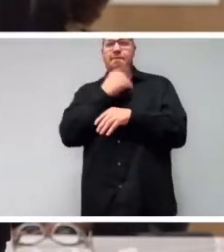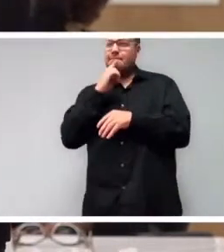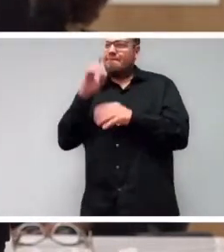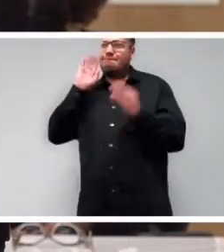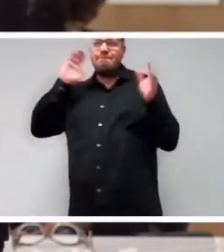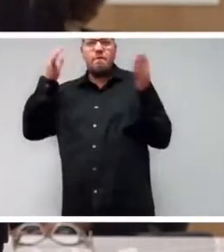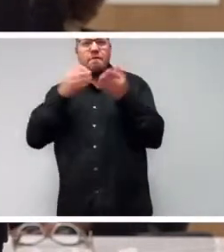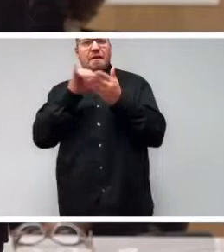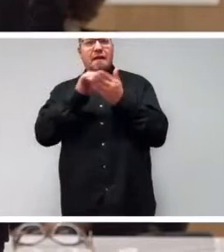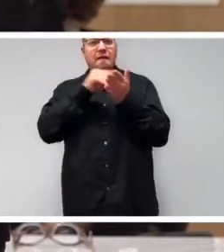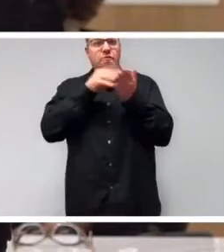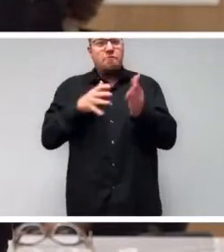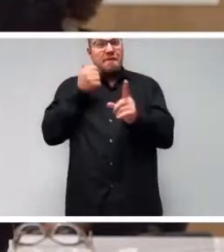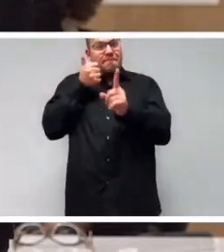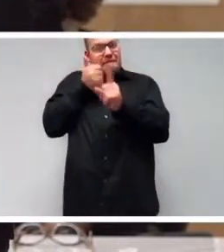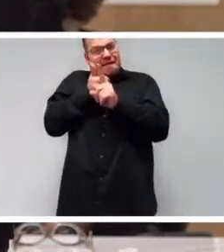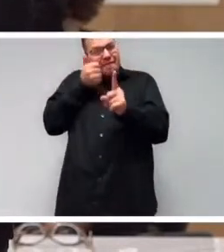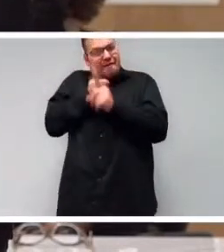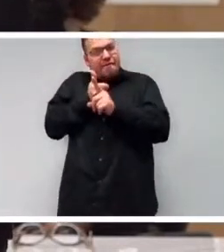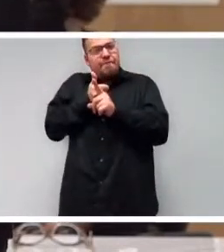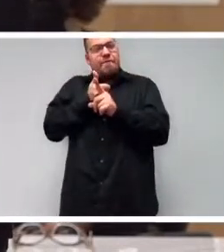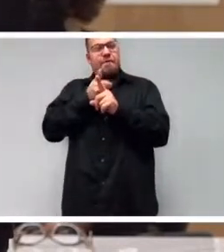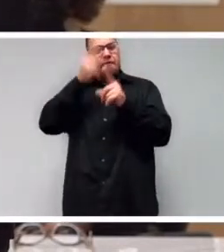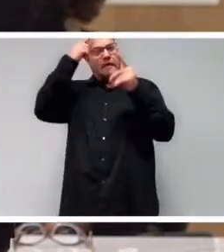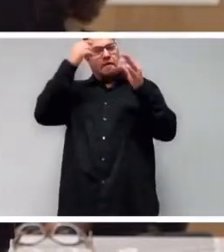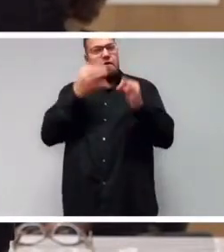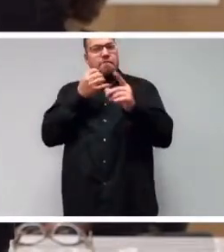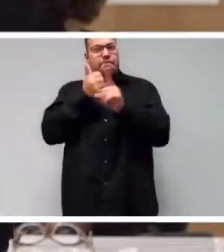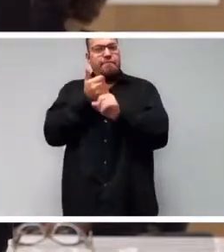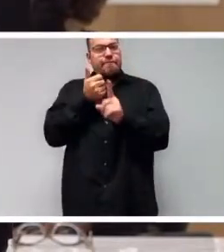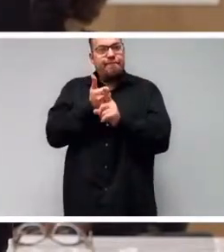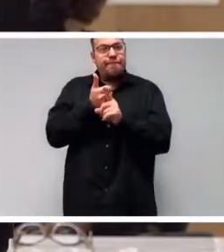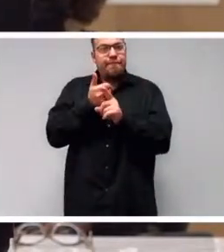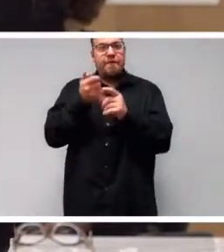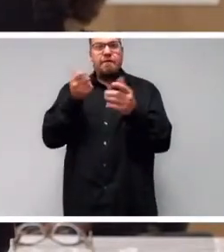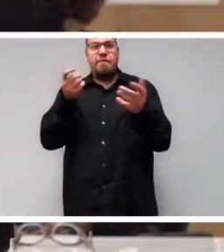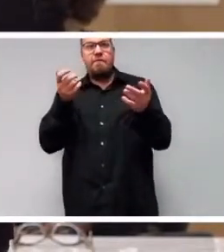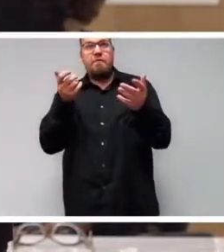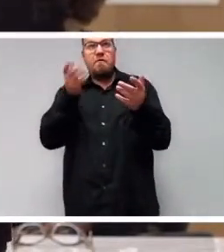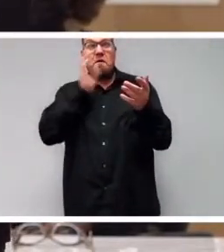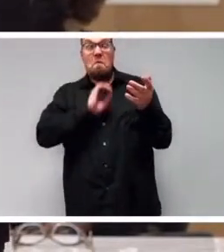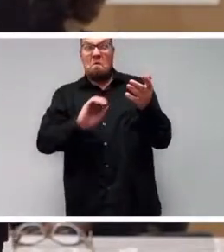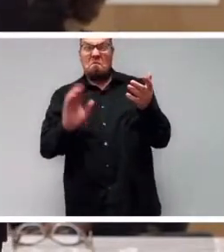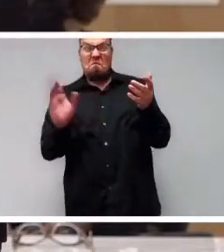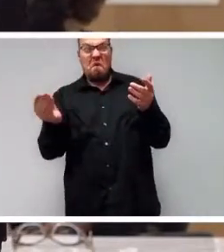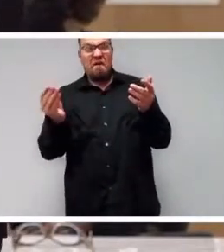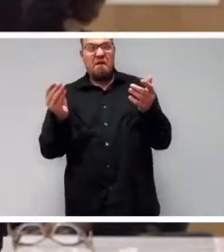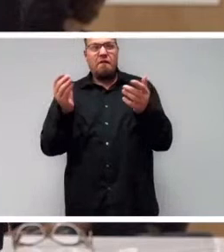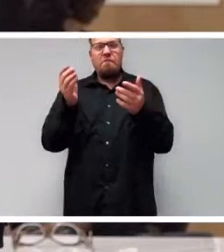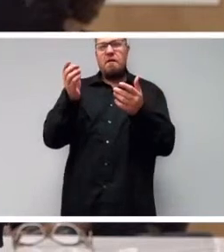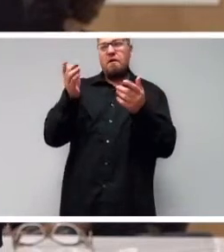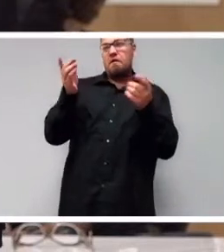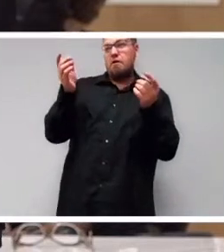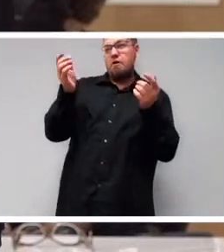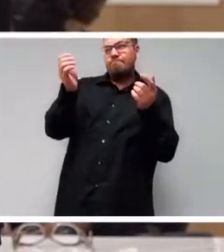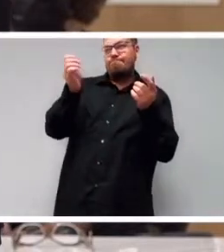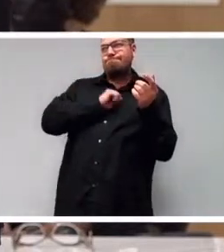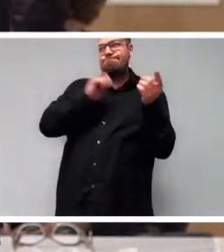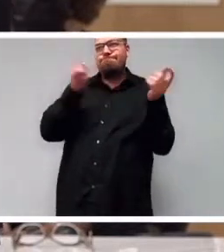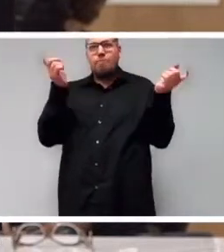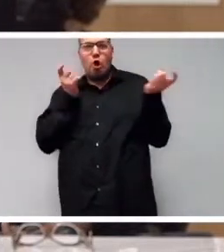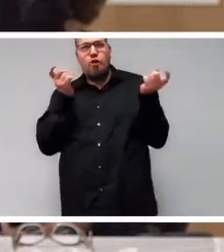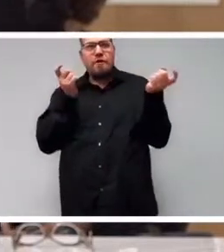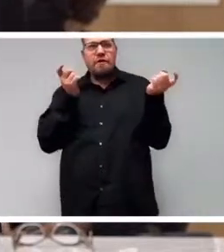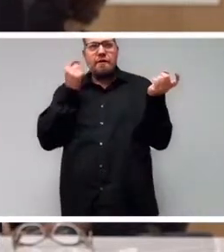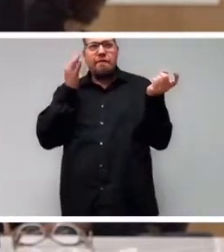student as their own decision maker, with the parent as a support. And so being a guardian, if you're a legal guardian of a student, doesn't